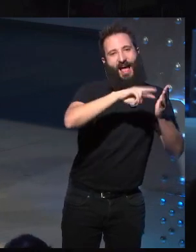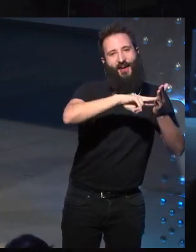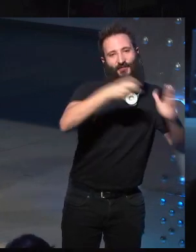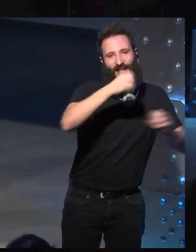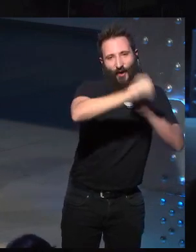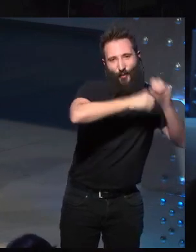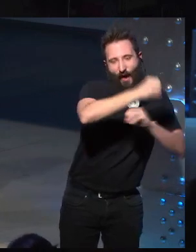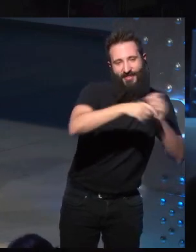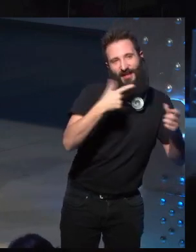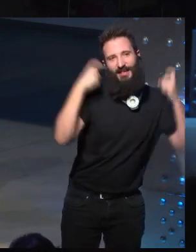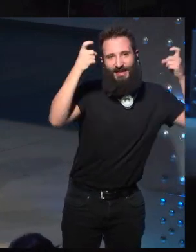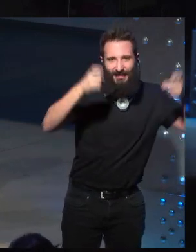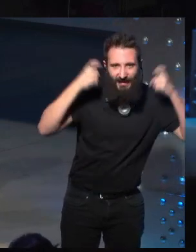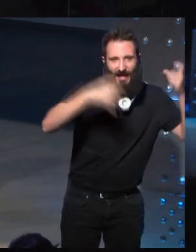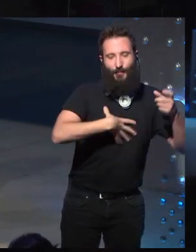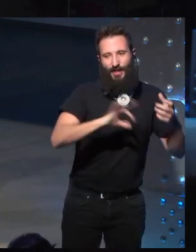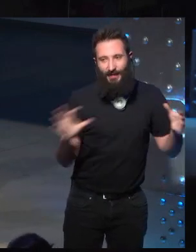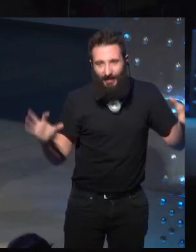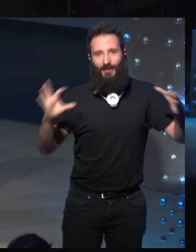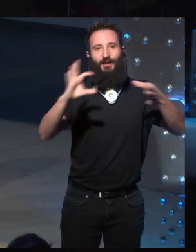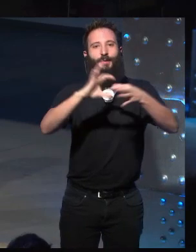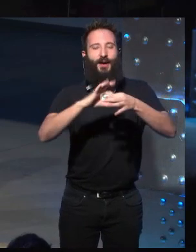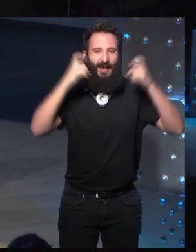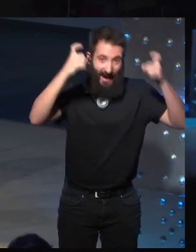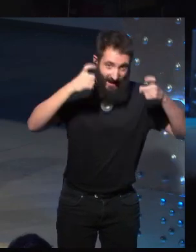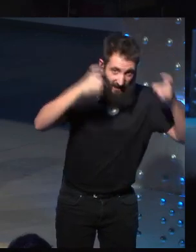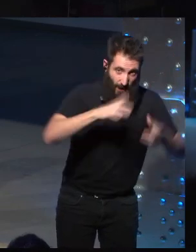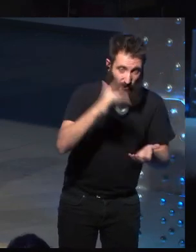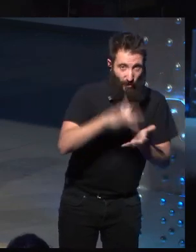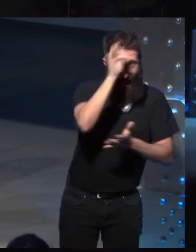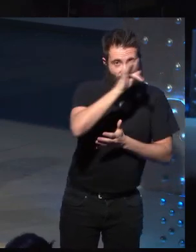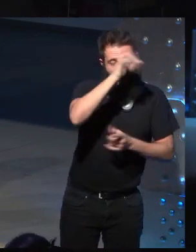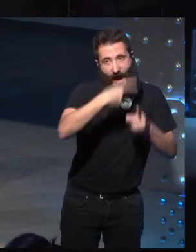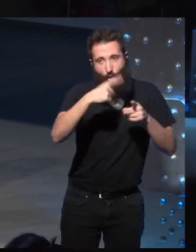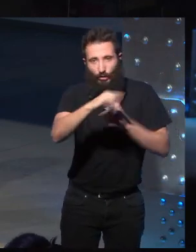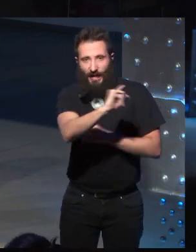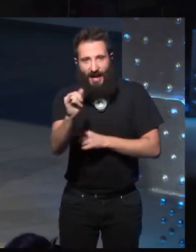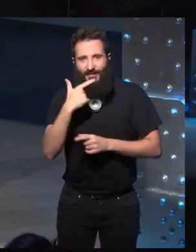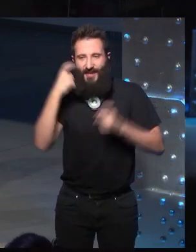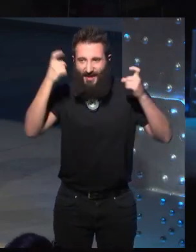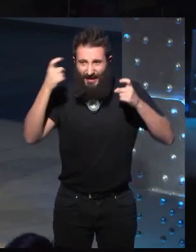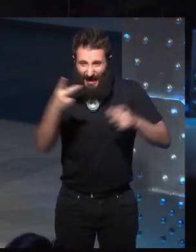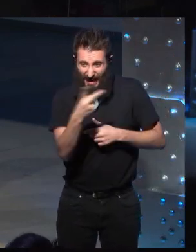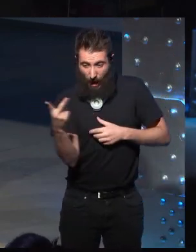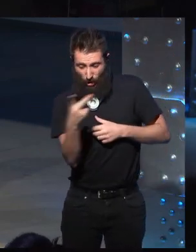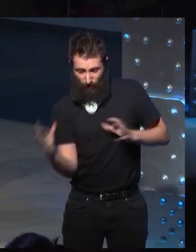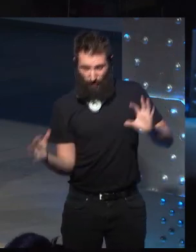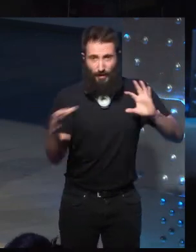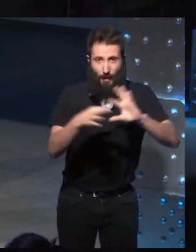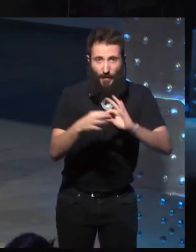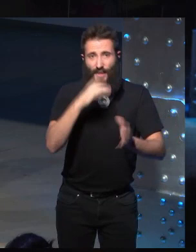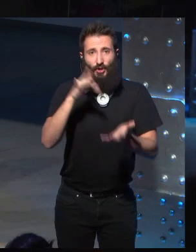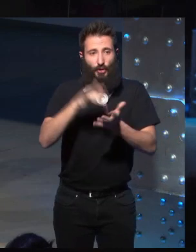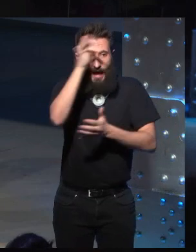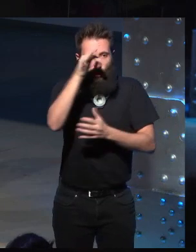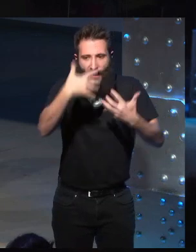And we have theories like that which try. We don't know which one is correct. We don't even know whether we have the